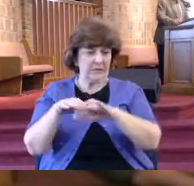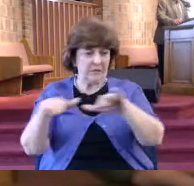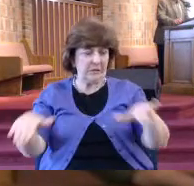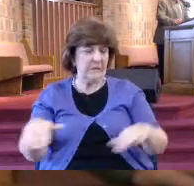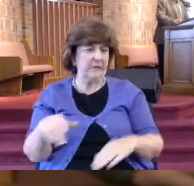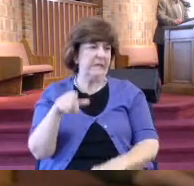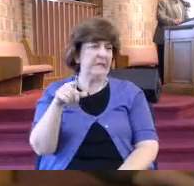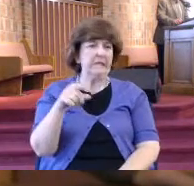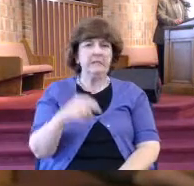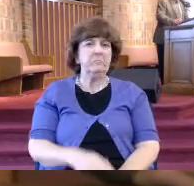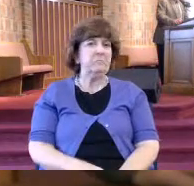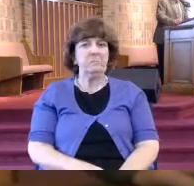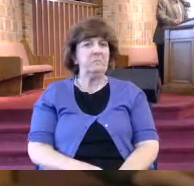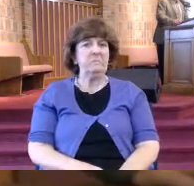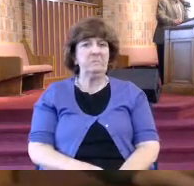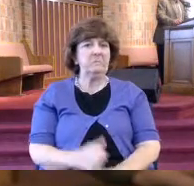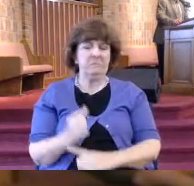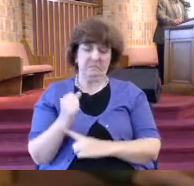to be